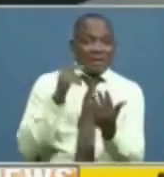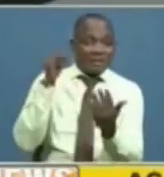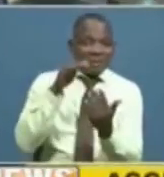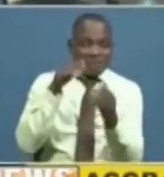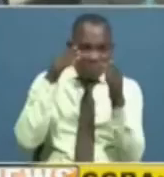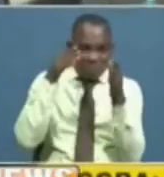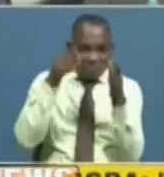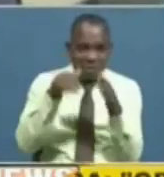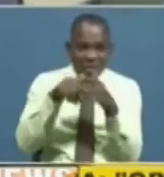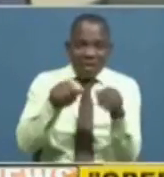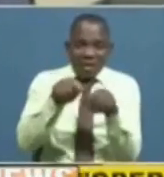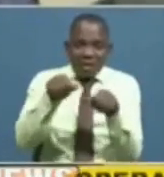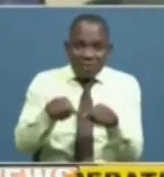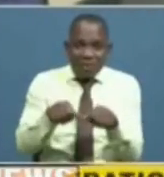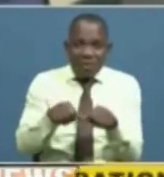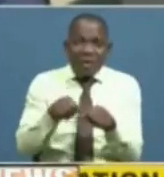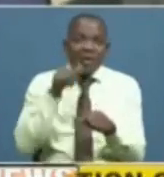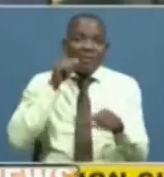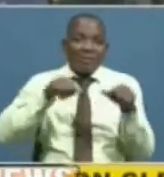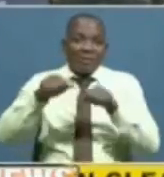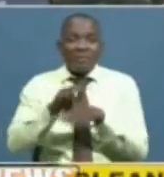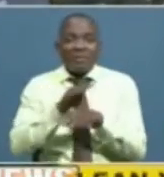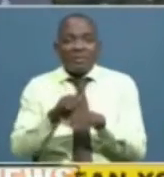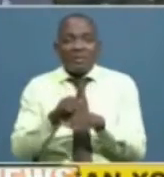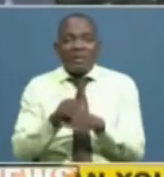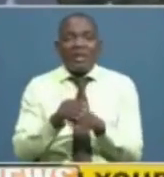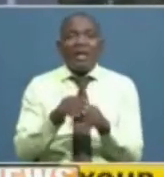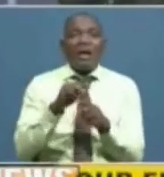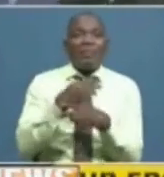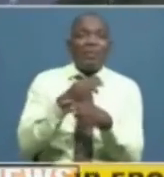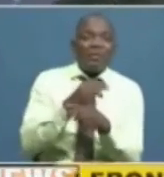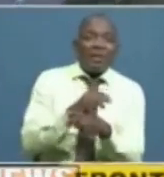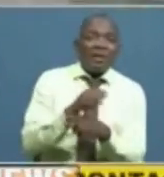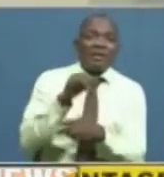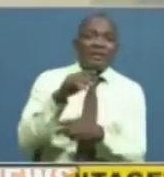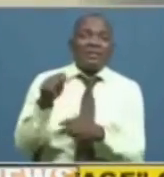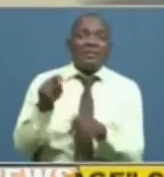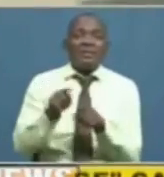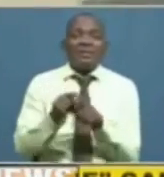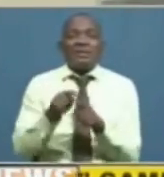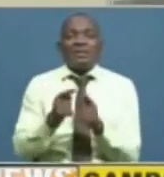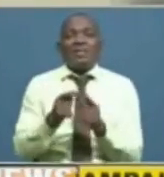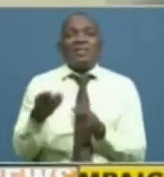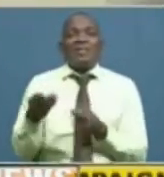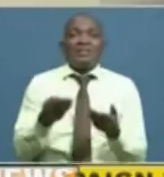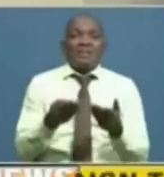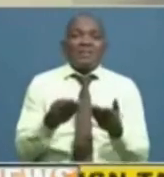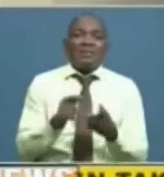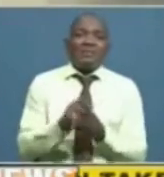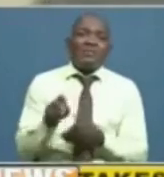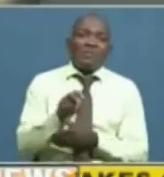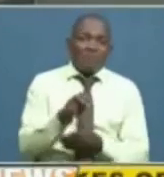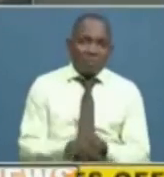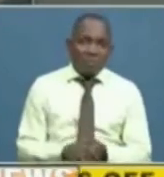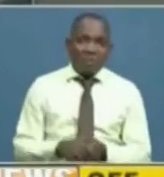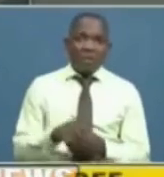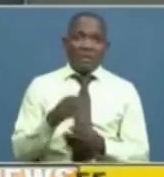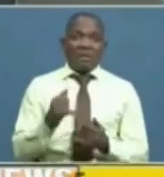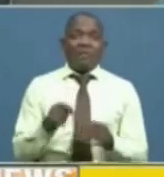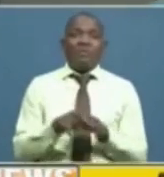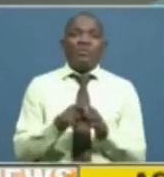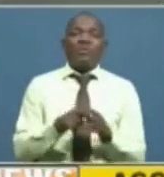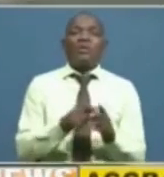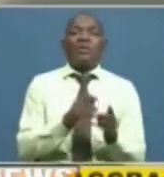focus on areas such as agribusiness, manufacturing, ICT, and allied services and tourism, so as to